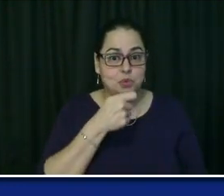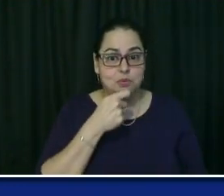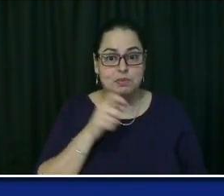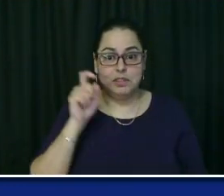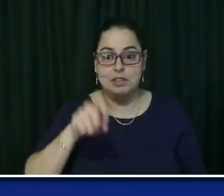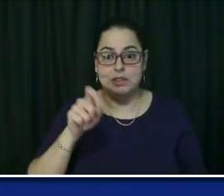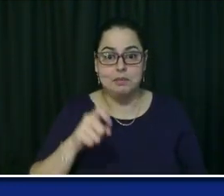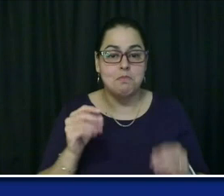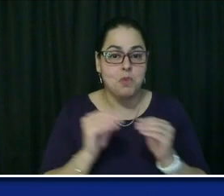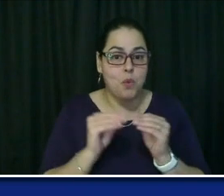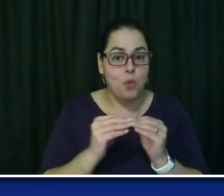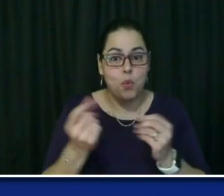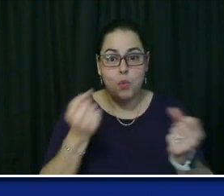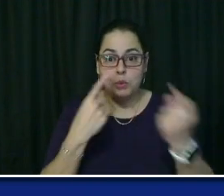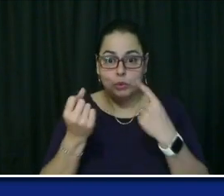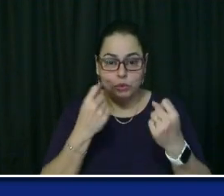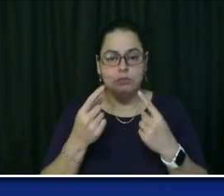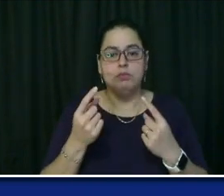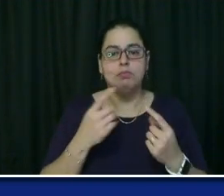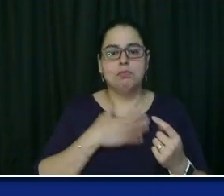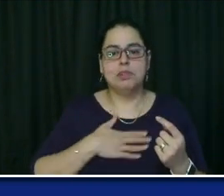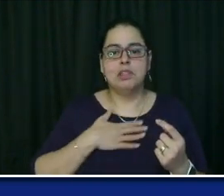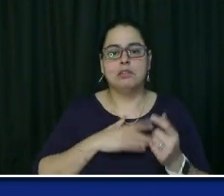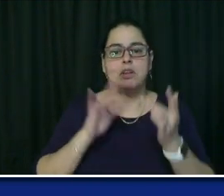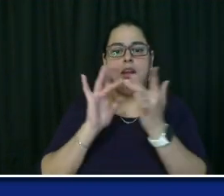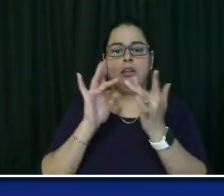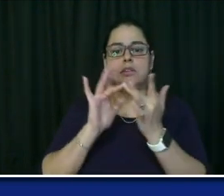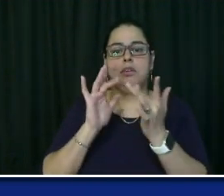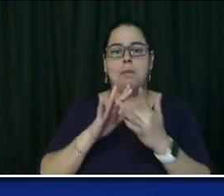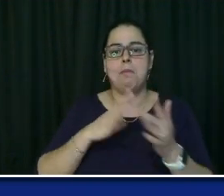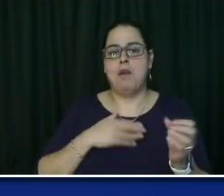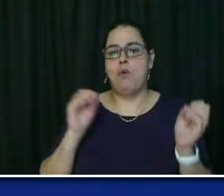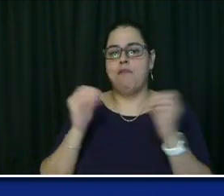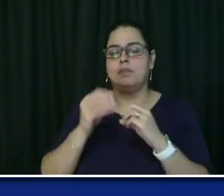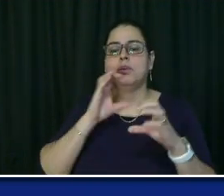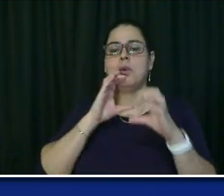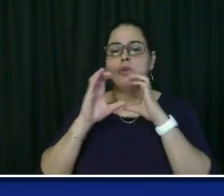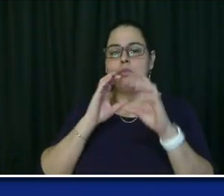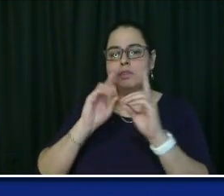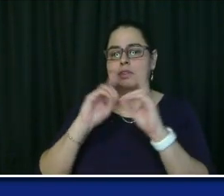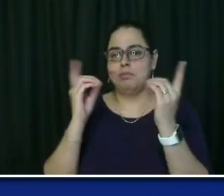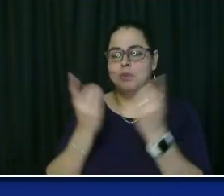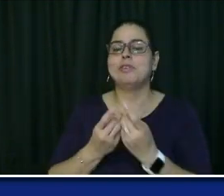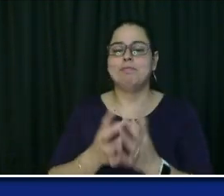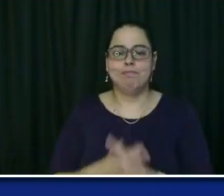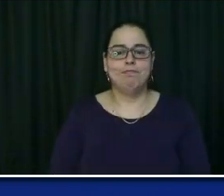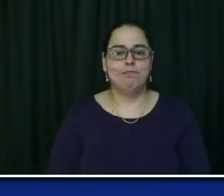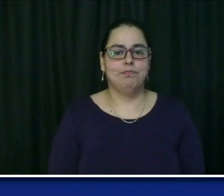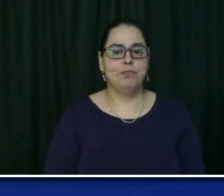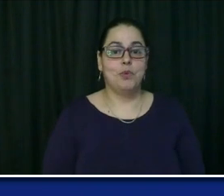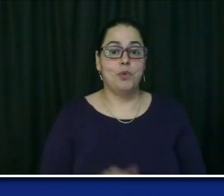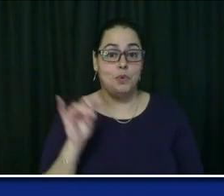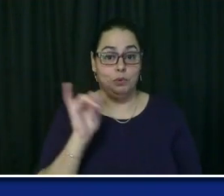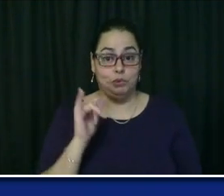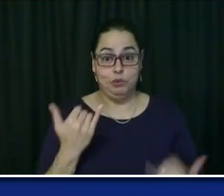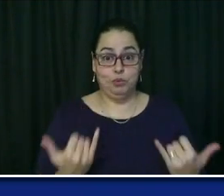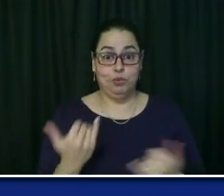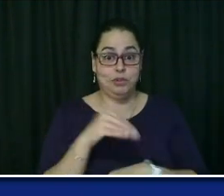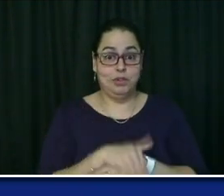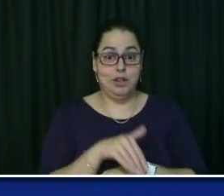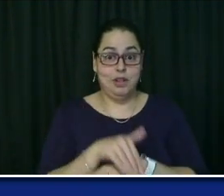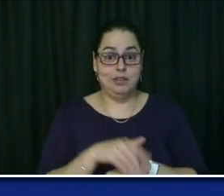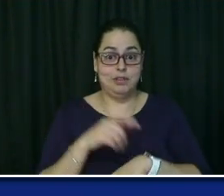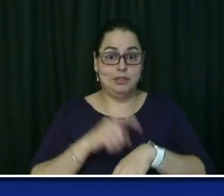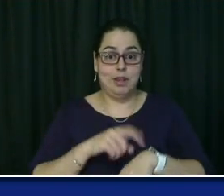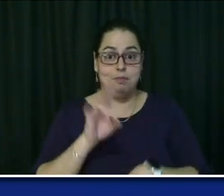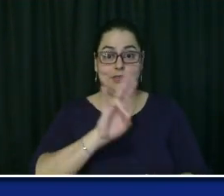that. I would also highlight that tonight at 7 o'clock, County Legislator Catherine Parker and I will be online.